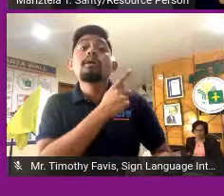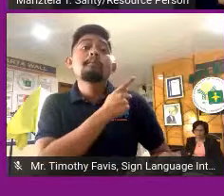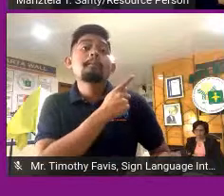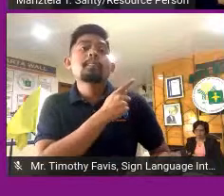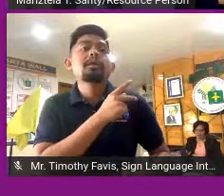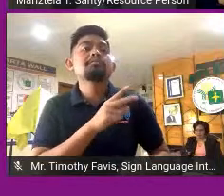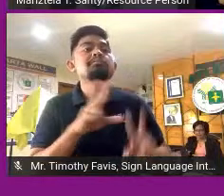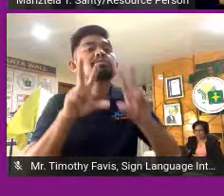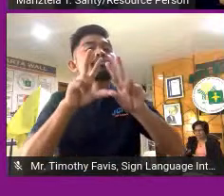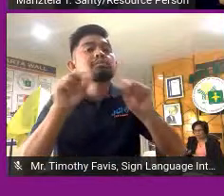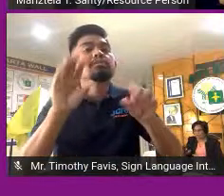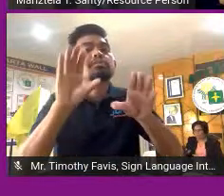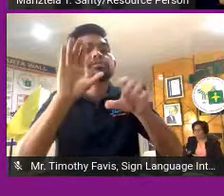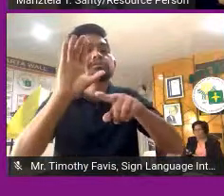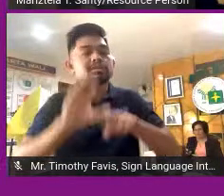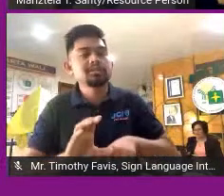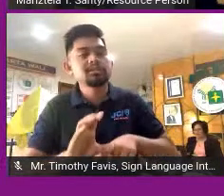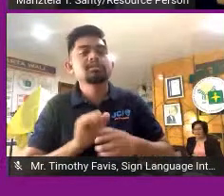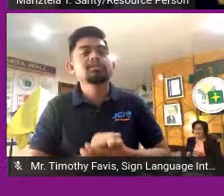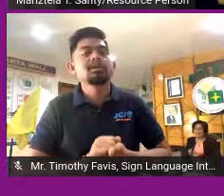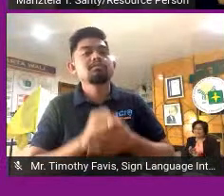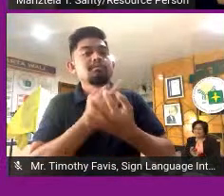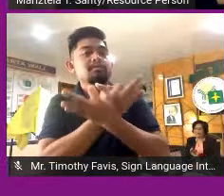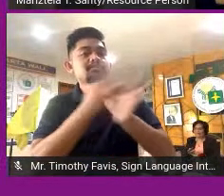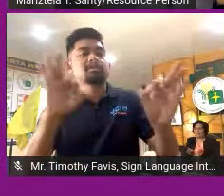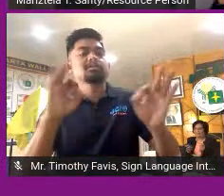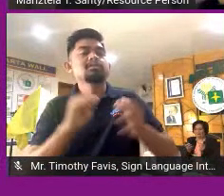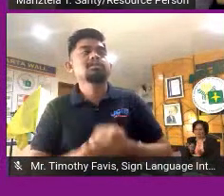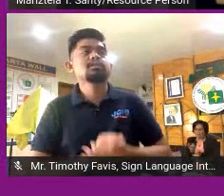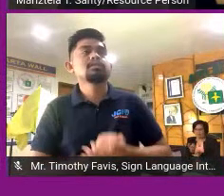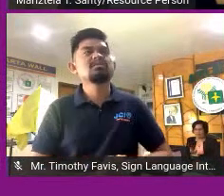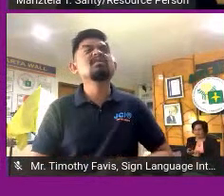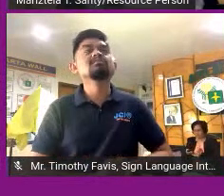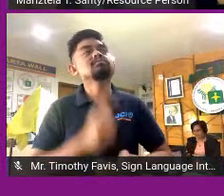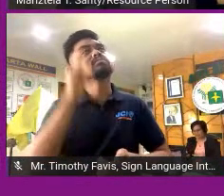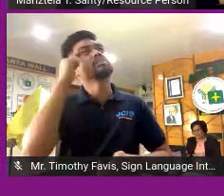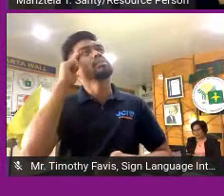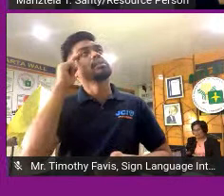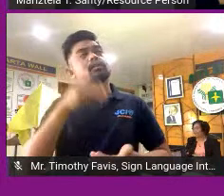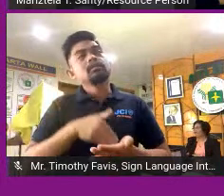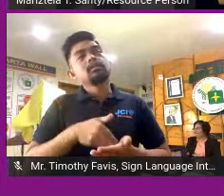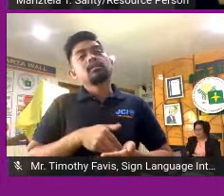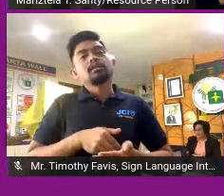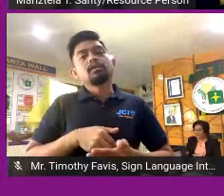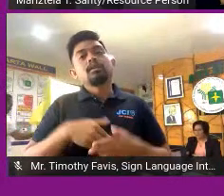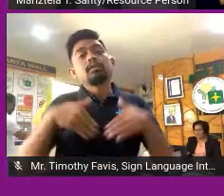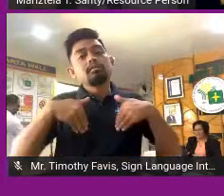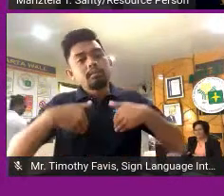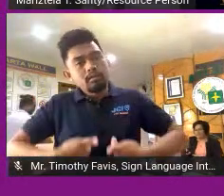no chance to get rid of the rope. Nasanay sila, napagod na sila, so